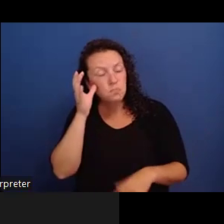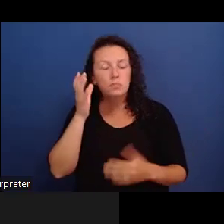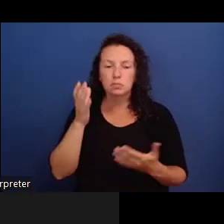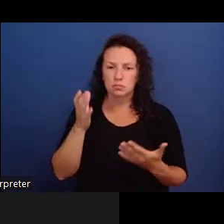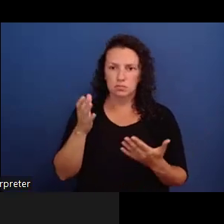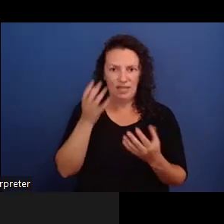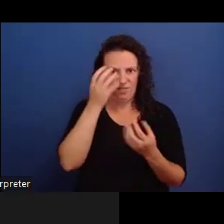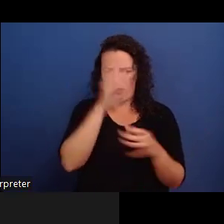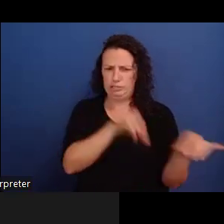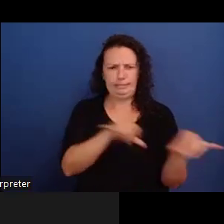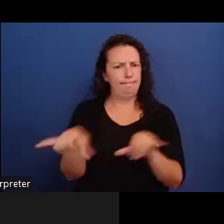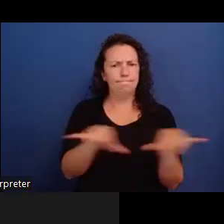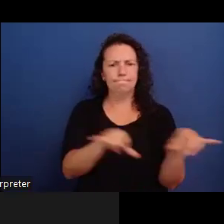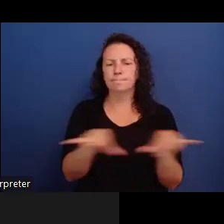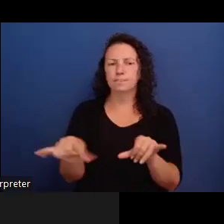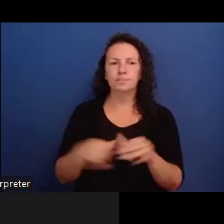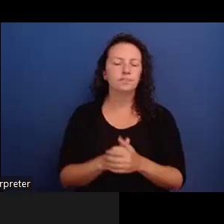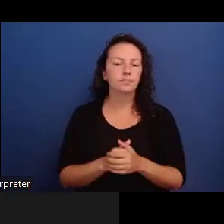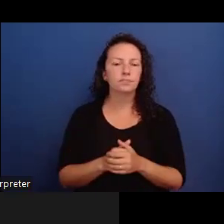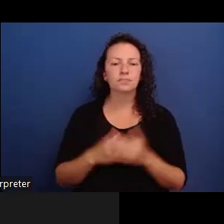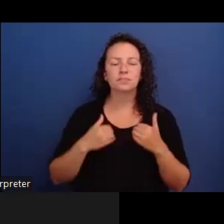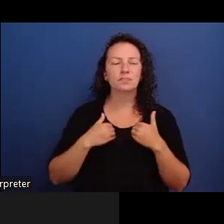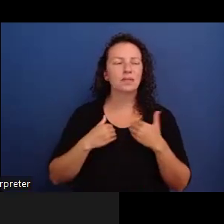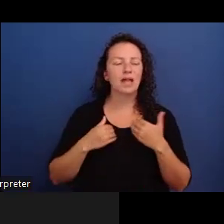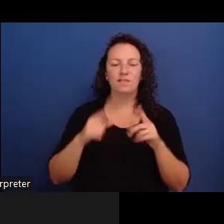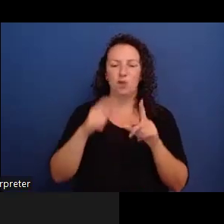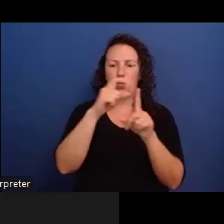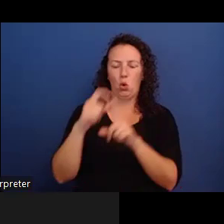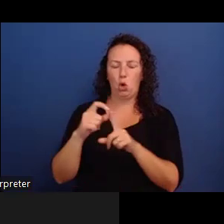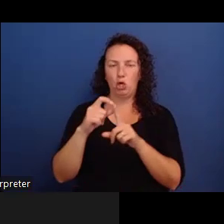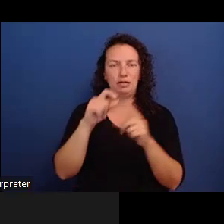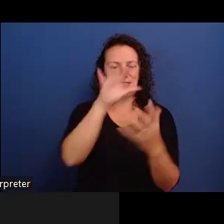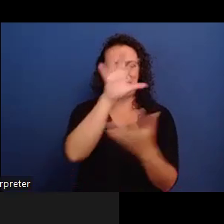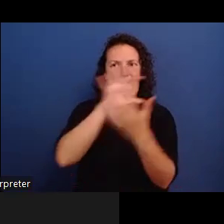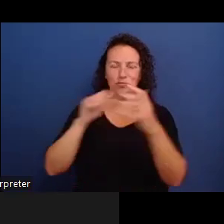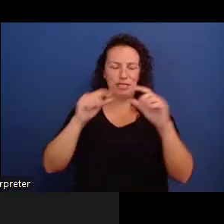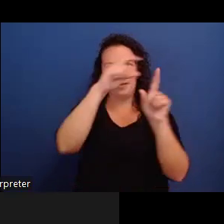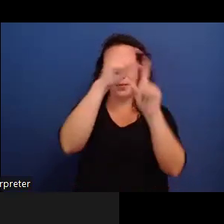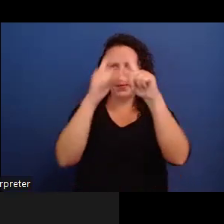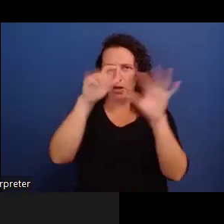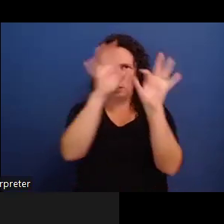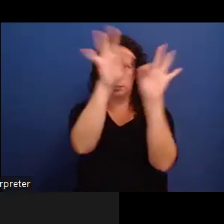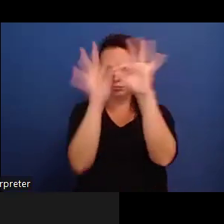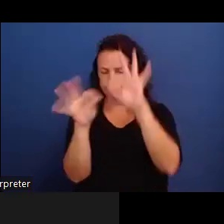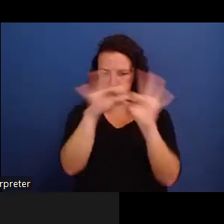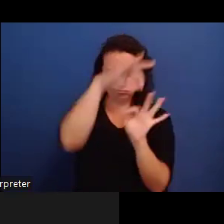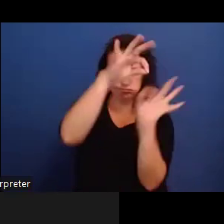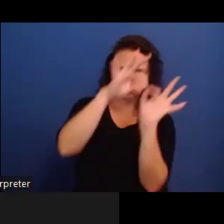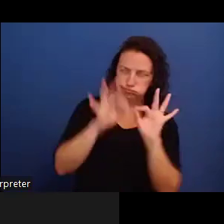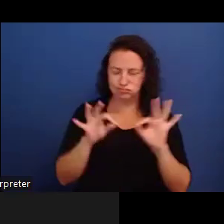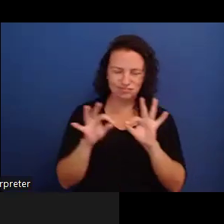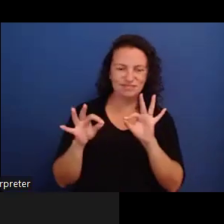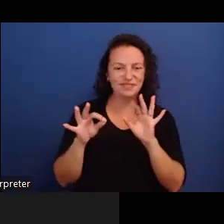information. There's like a word cloud that sort of describes some of the activities associated with the title that